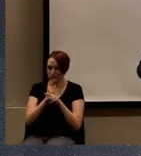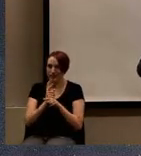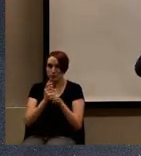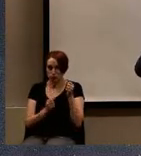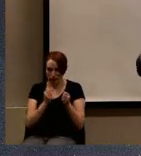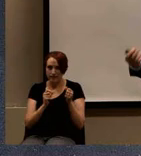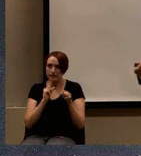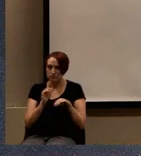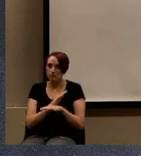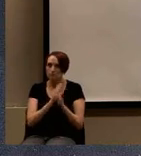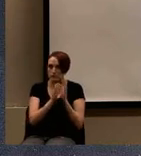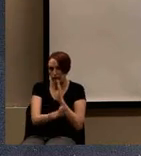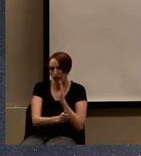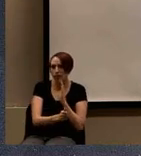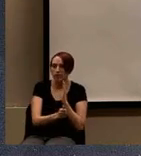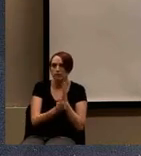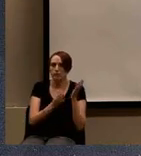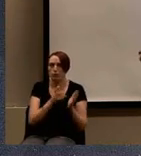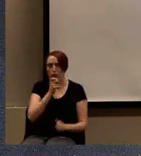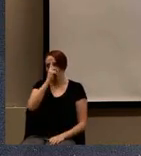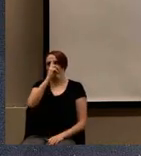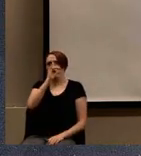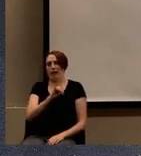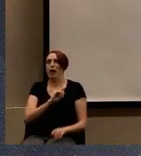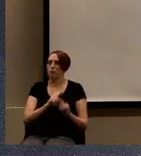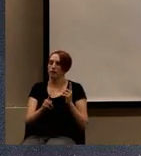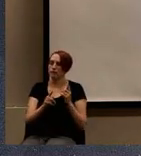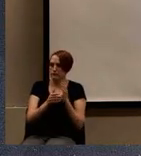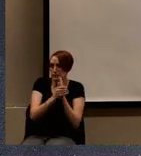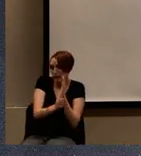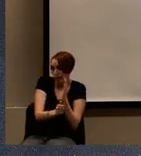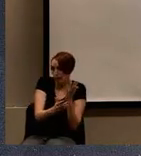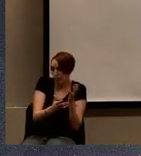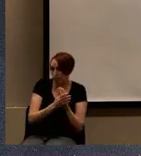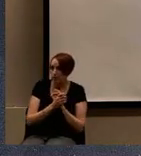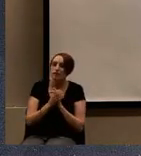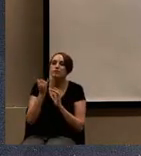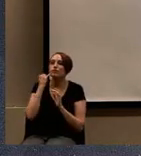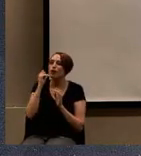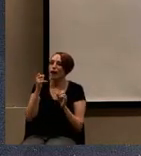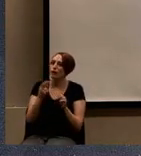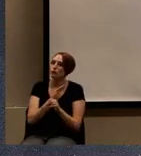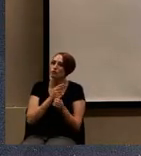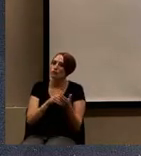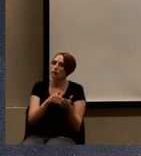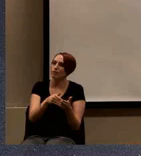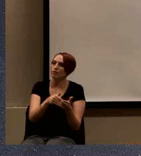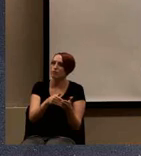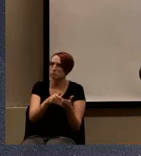skill, but that's what it is. And if, any skill you're using infrequently,